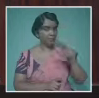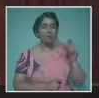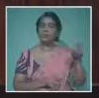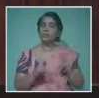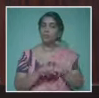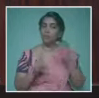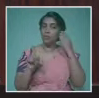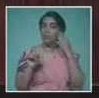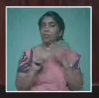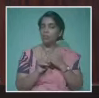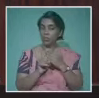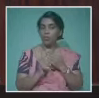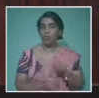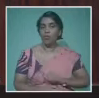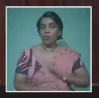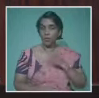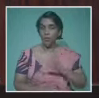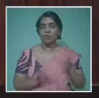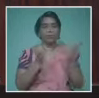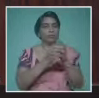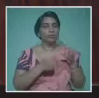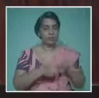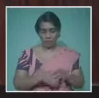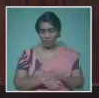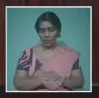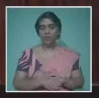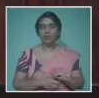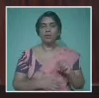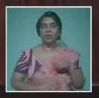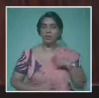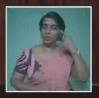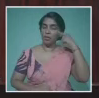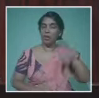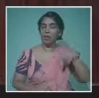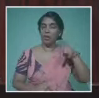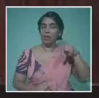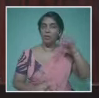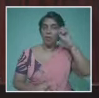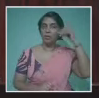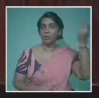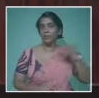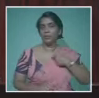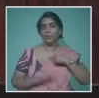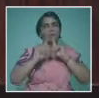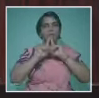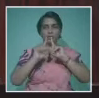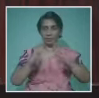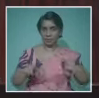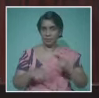be participated. That is what he told me in the morning, to inform you this has not been finalized, this has not been